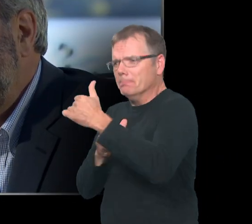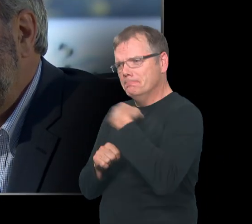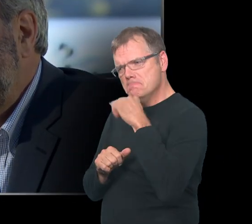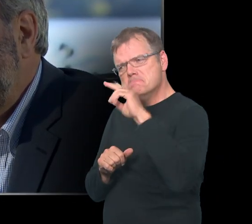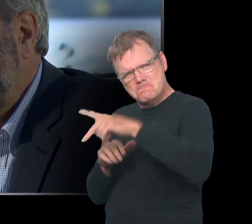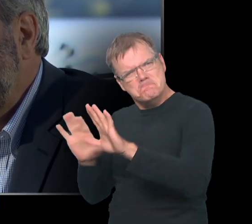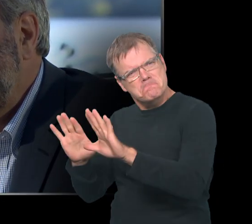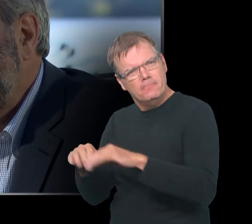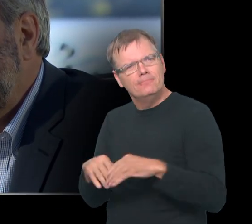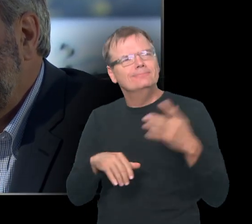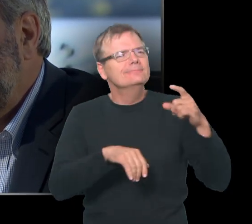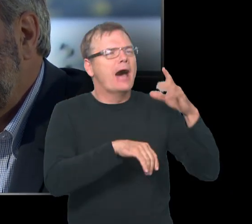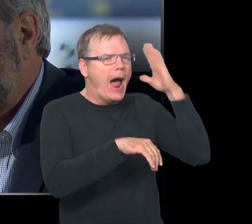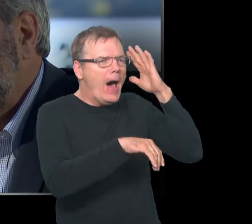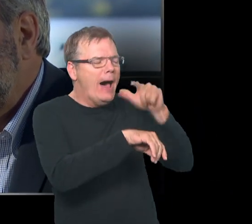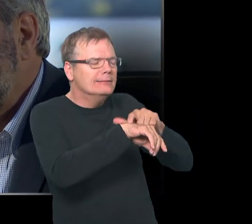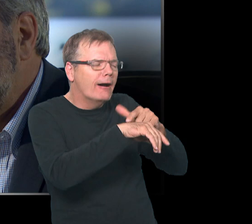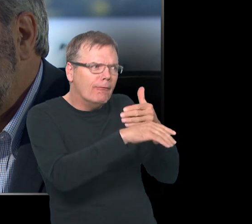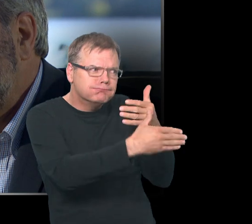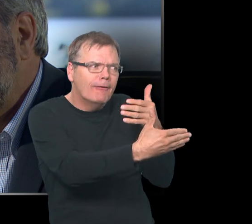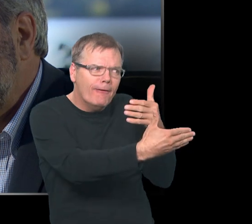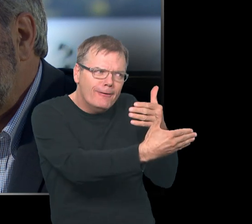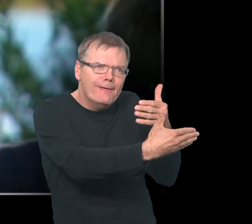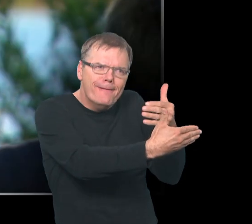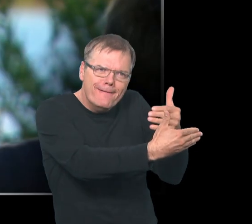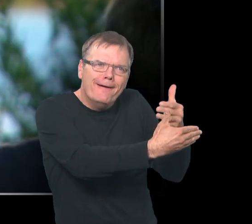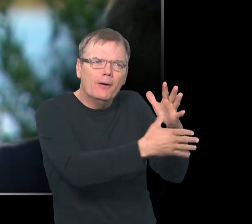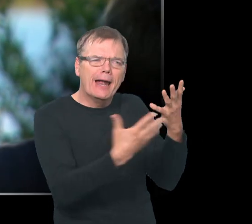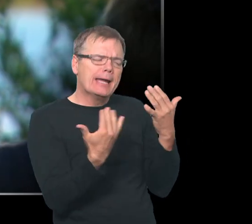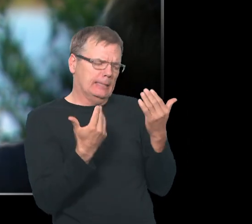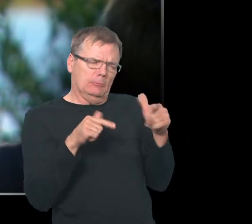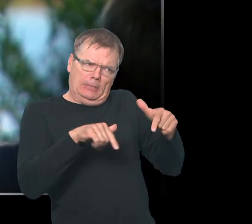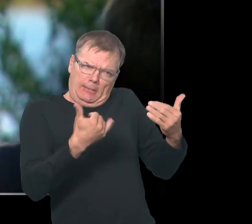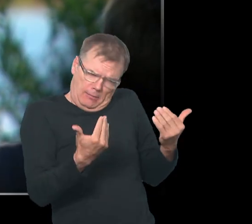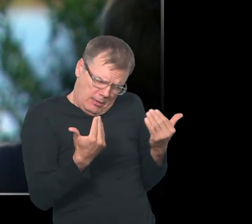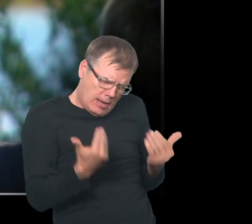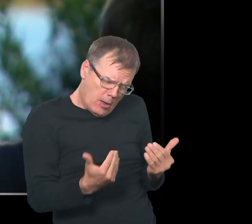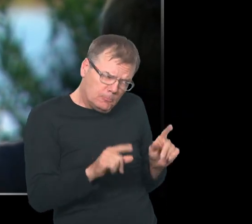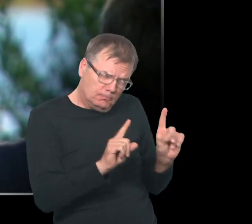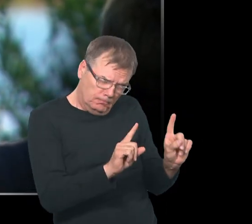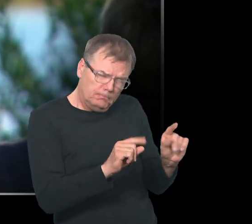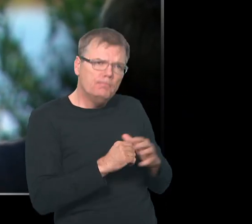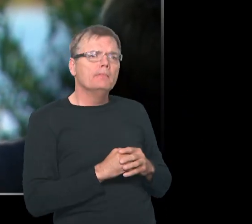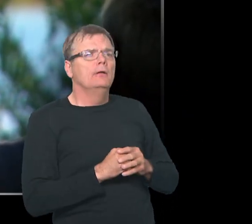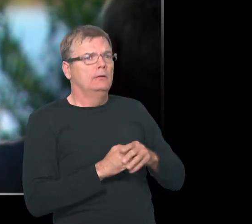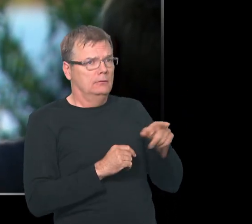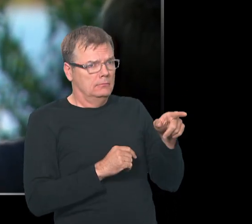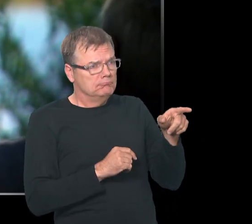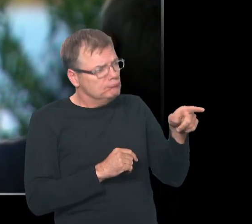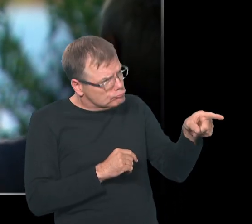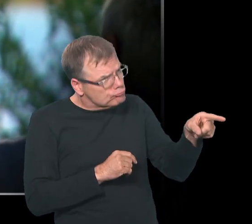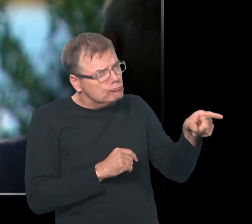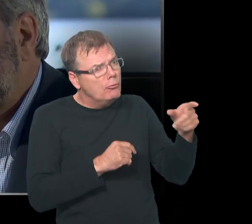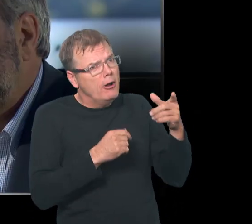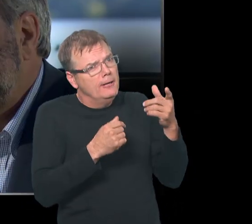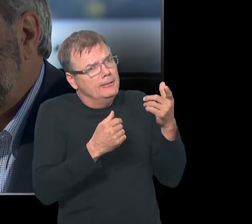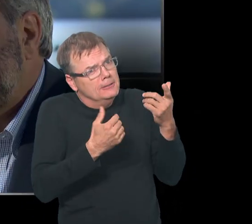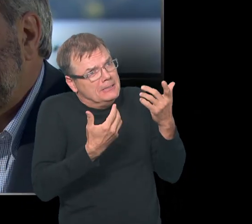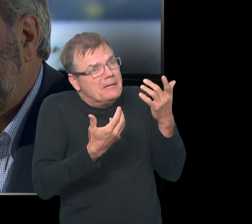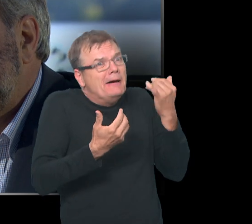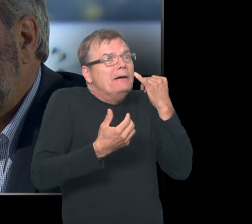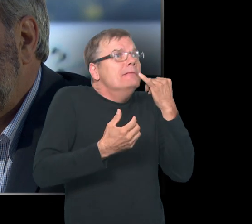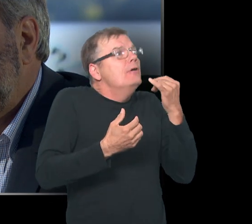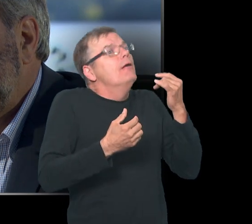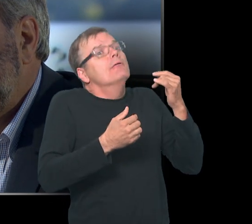Yeah, but there's still a long way to go. Yeah. But at this point, at this stage in the campaign, one has to look at the possibility, if not